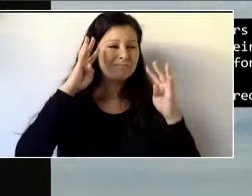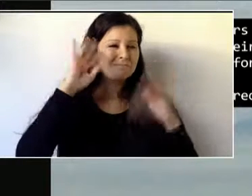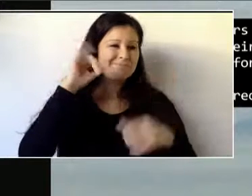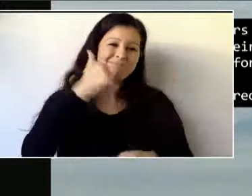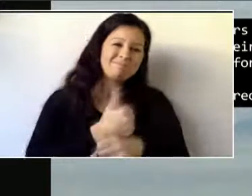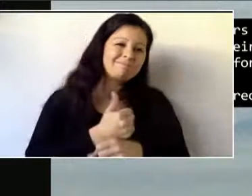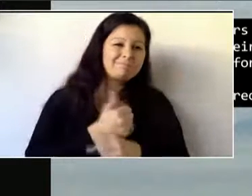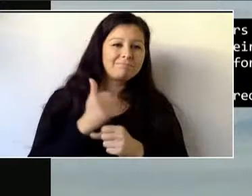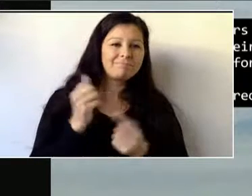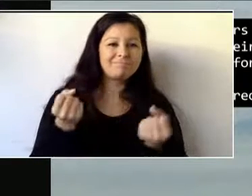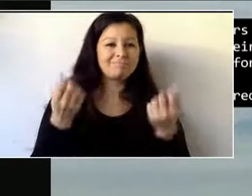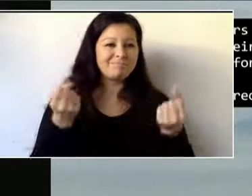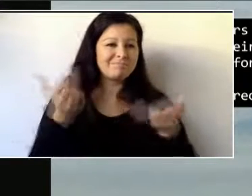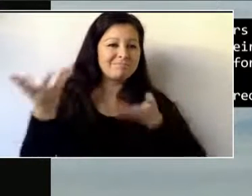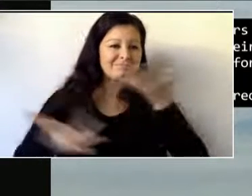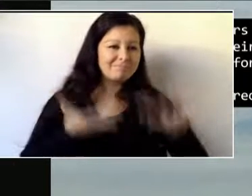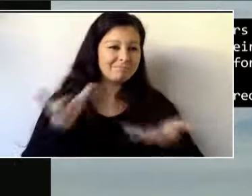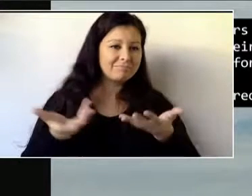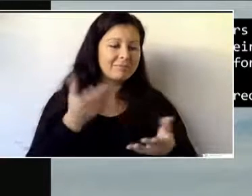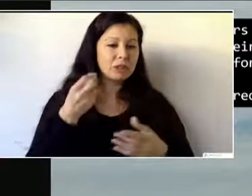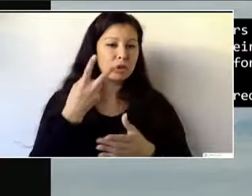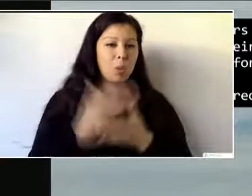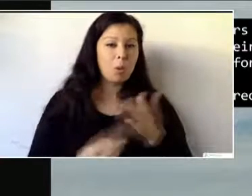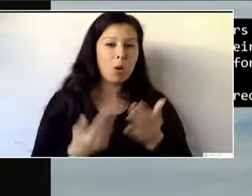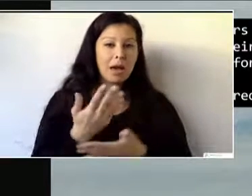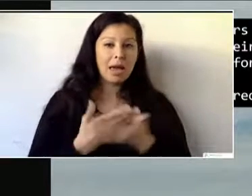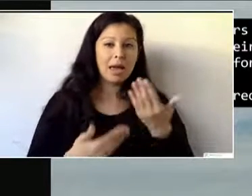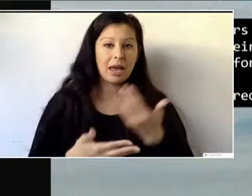sign gestures.